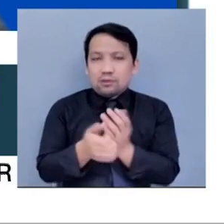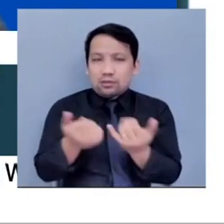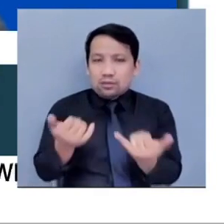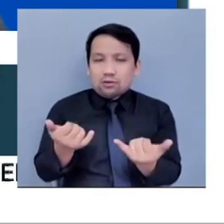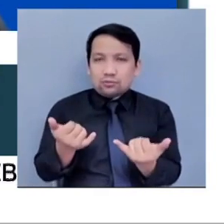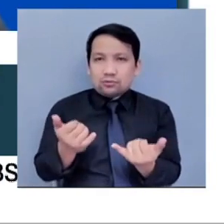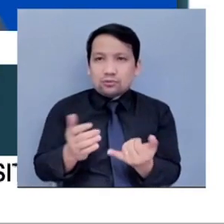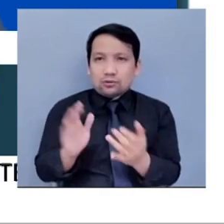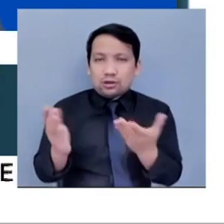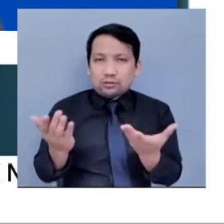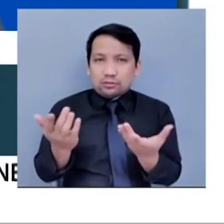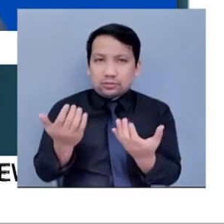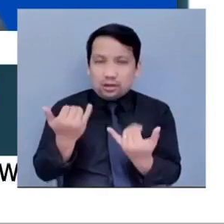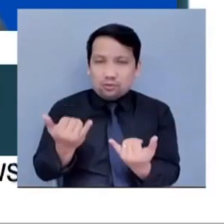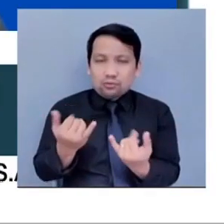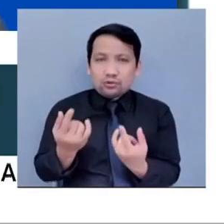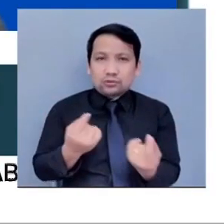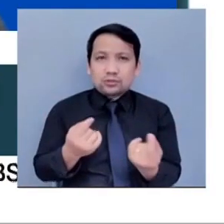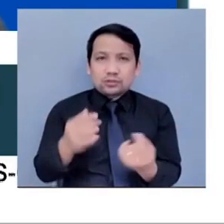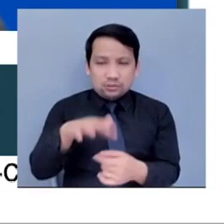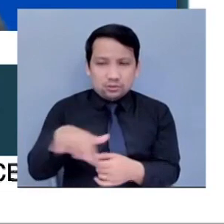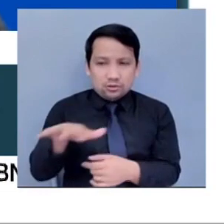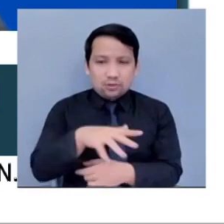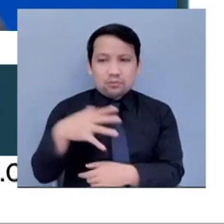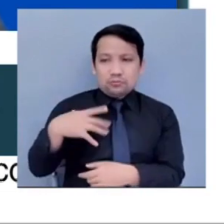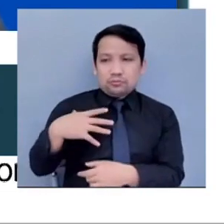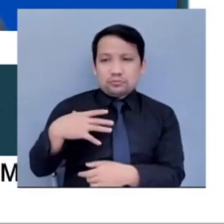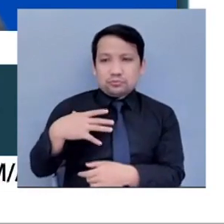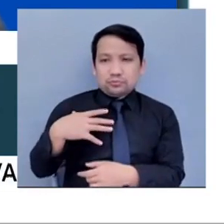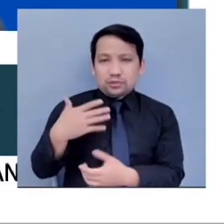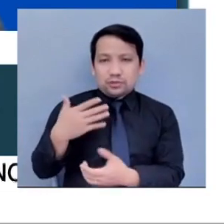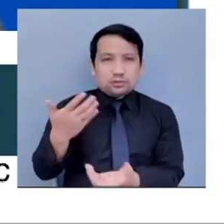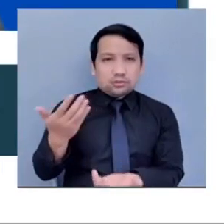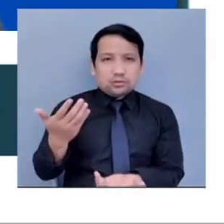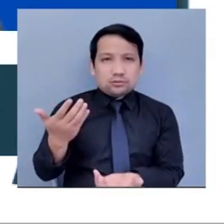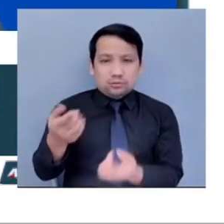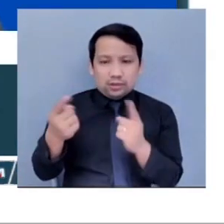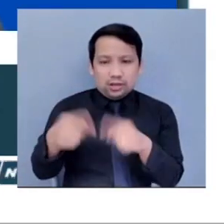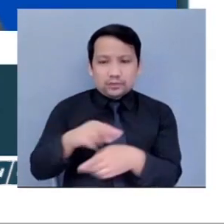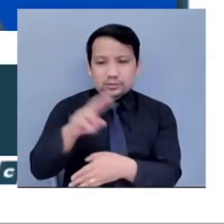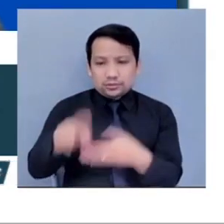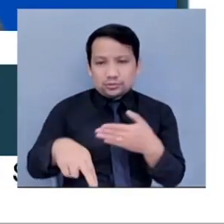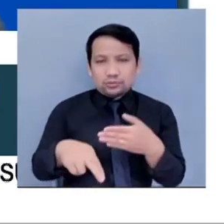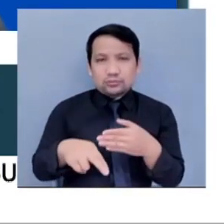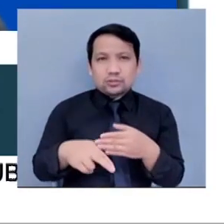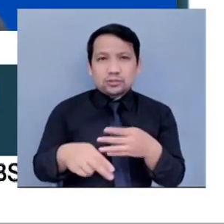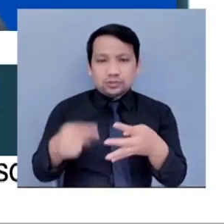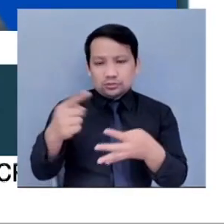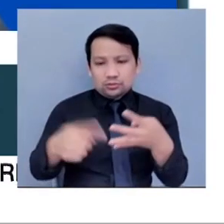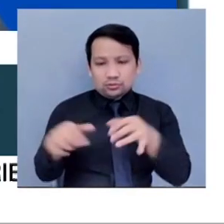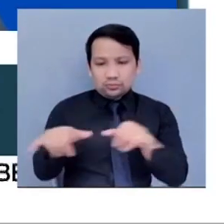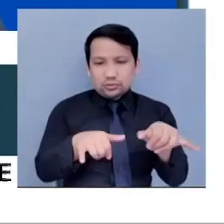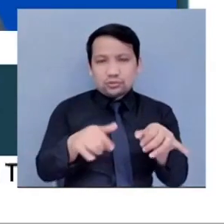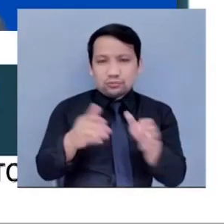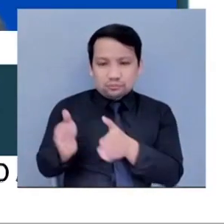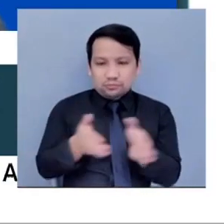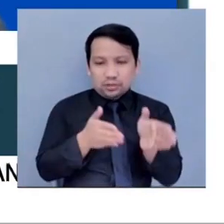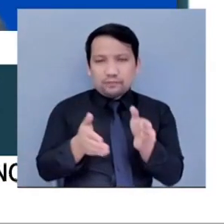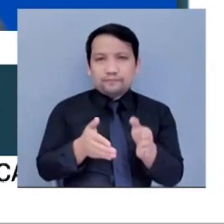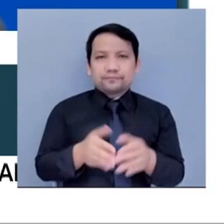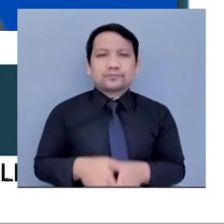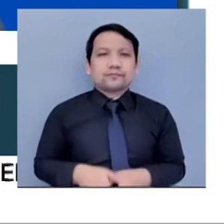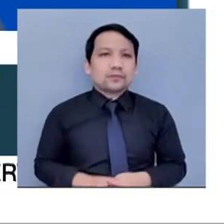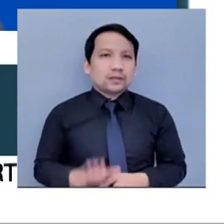of everybody's waiting on the delivery of the reform measures and the other, of course, they